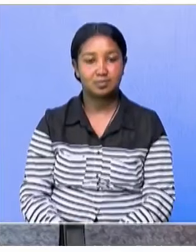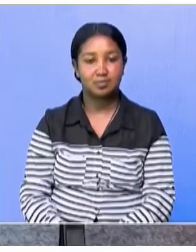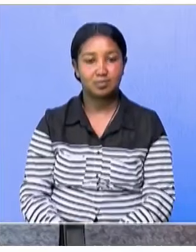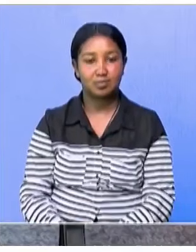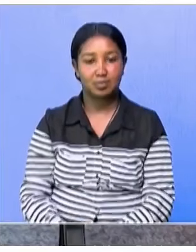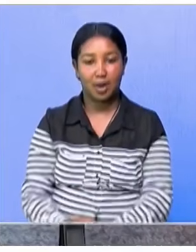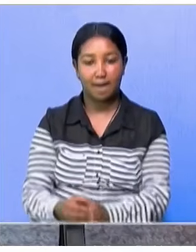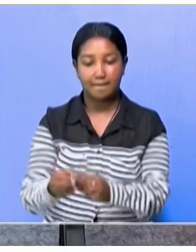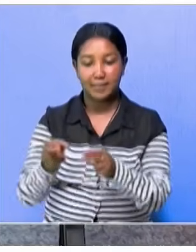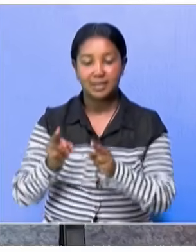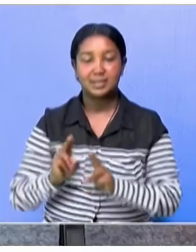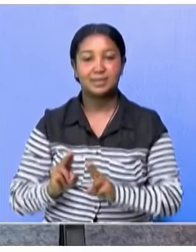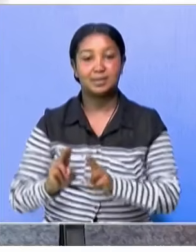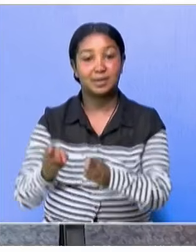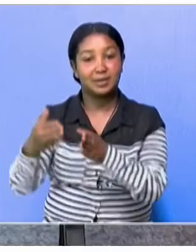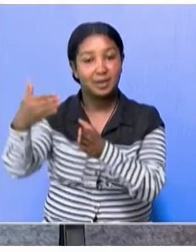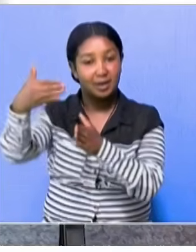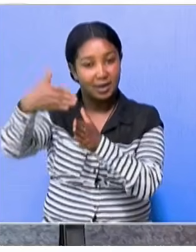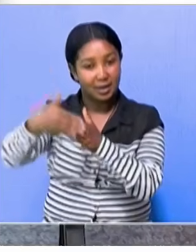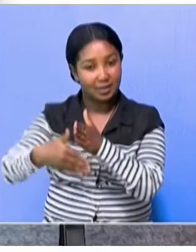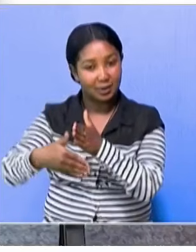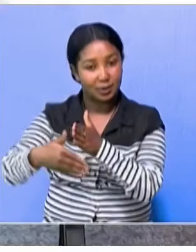speed limit.